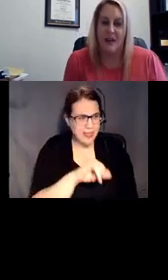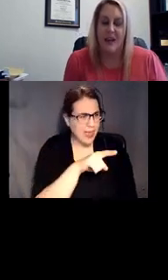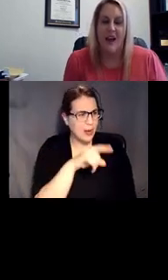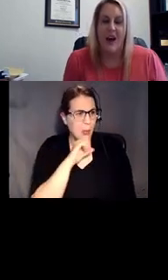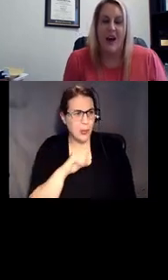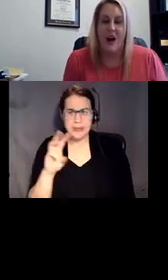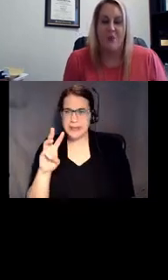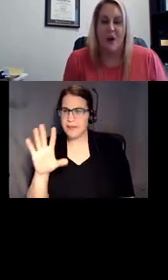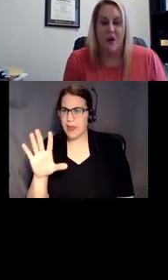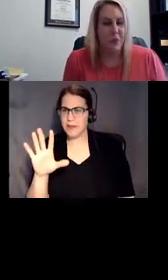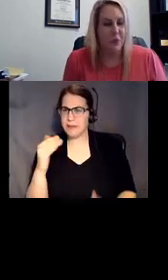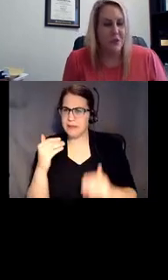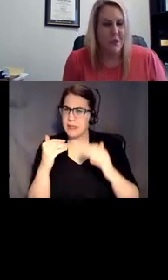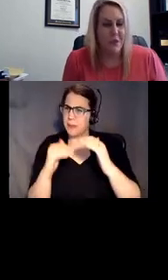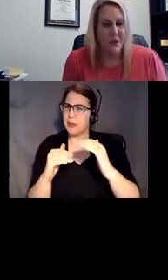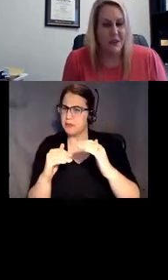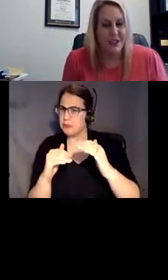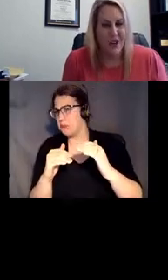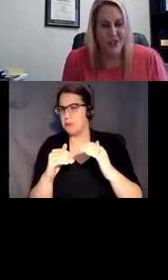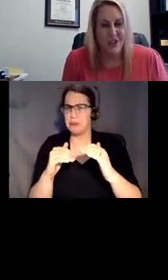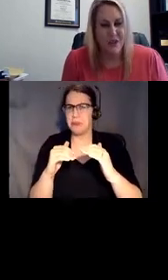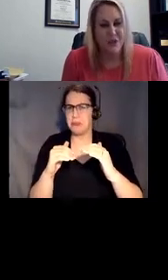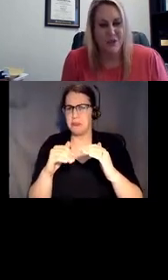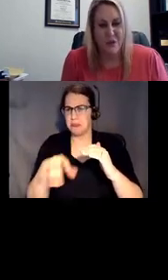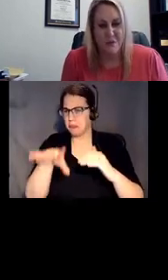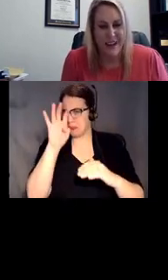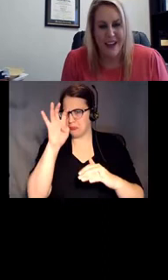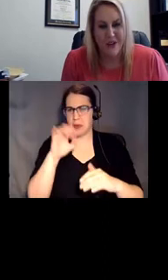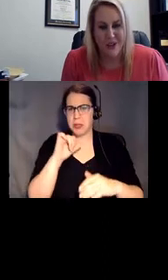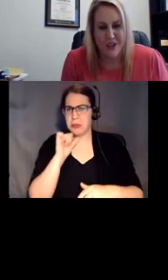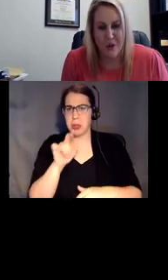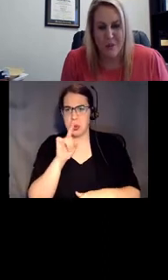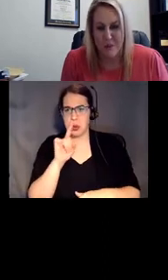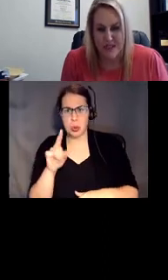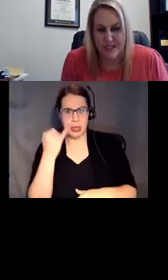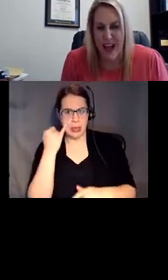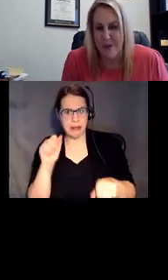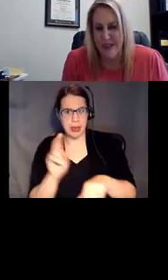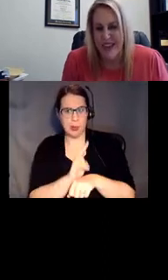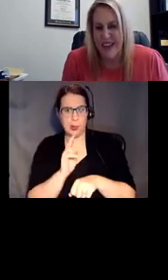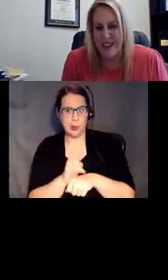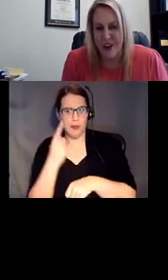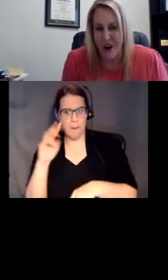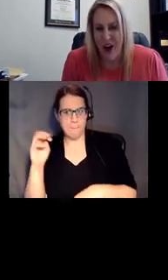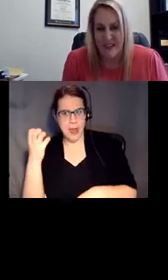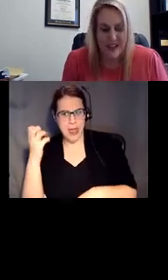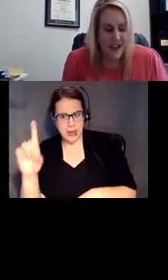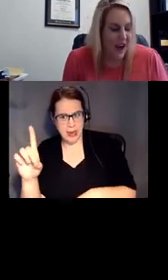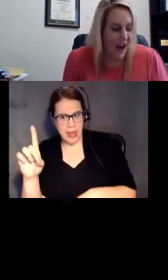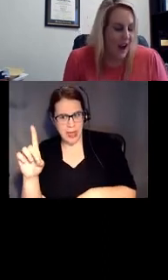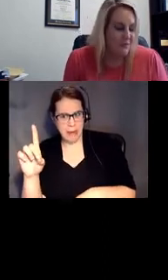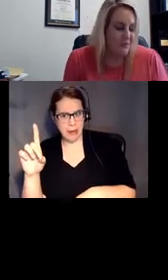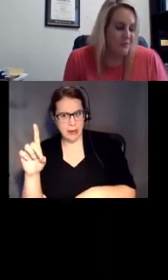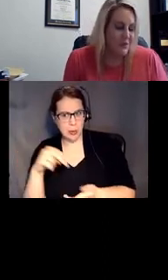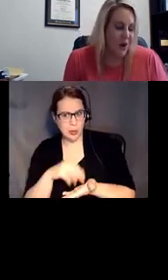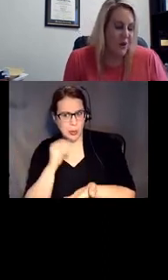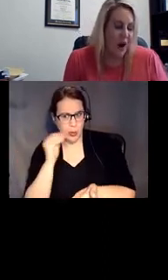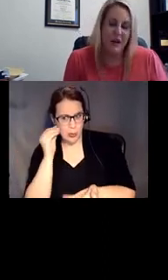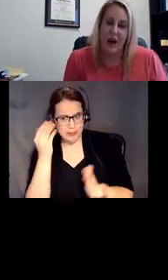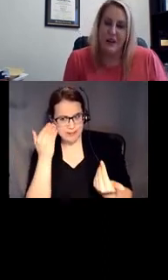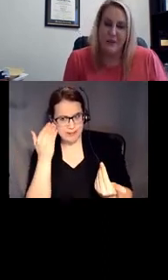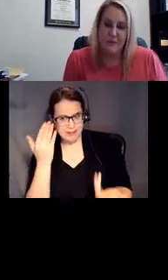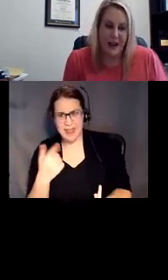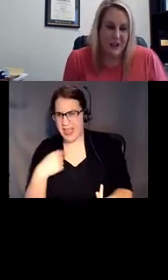age limit, whether a pooled supplemental needs trust could be used for Medicaid nursing home purposes. I would think not.